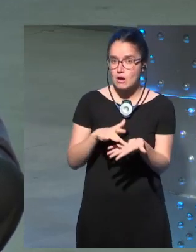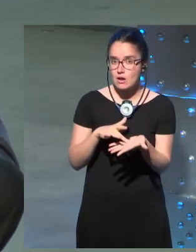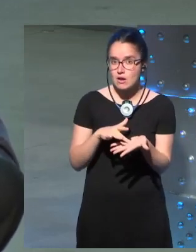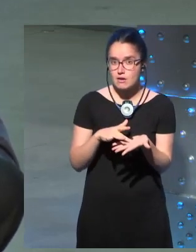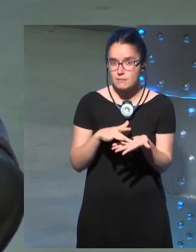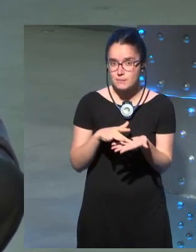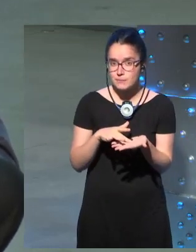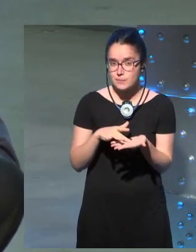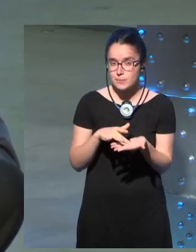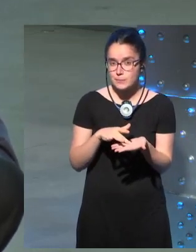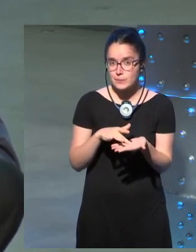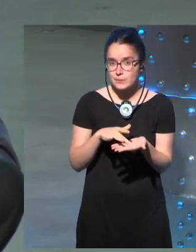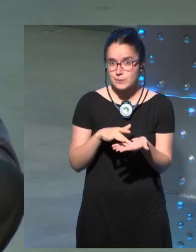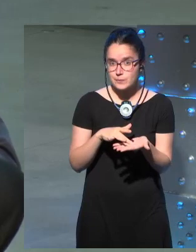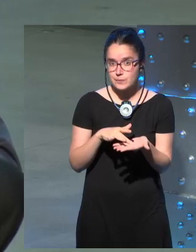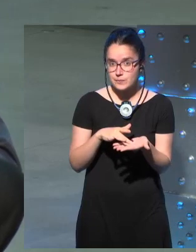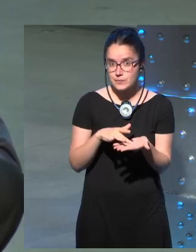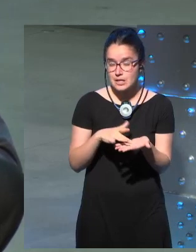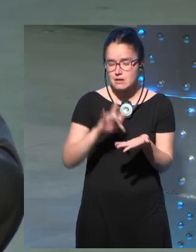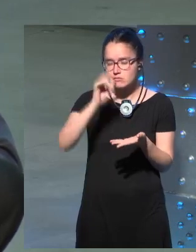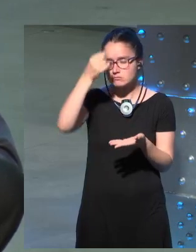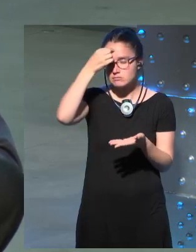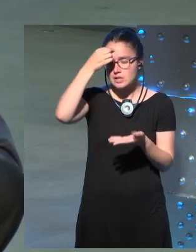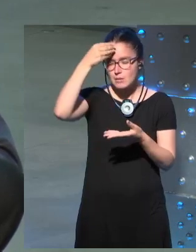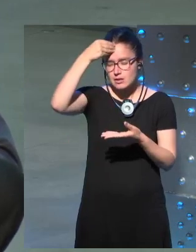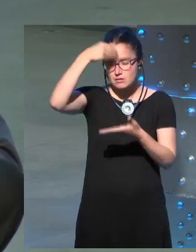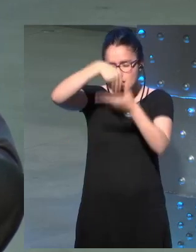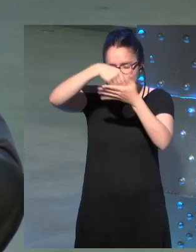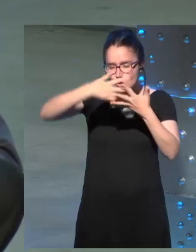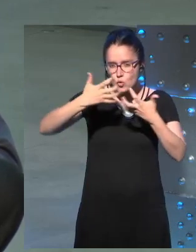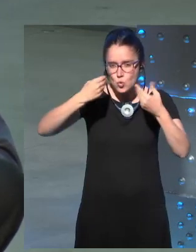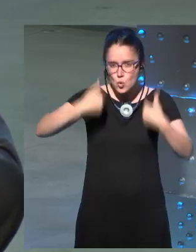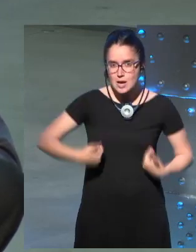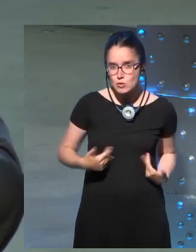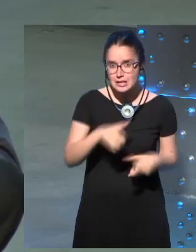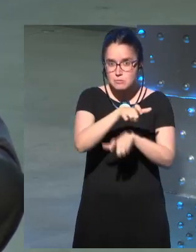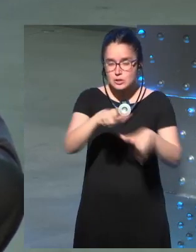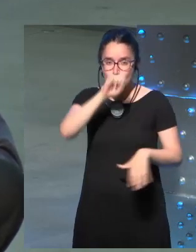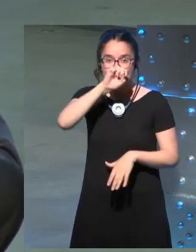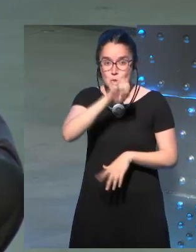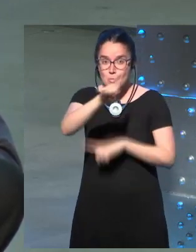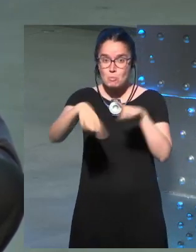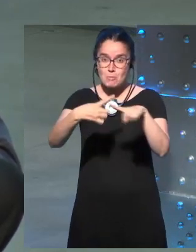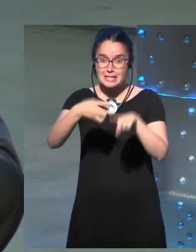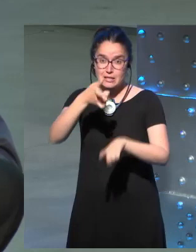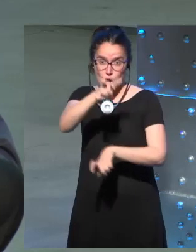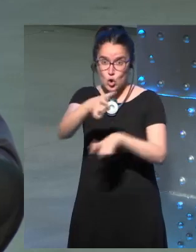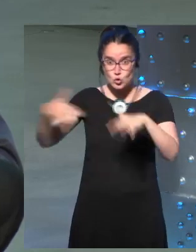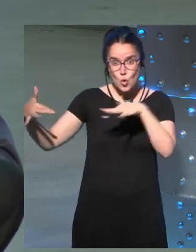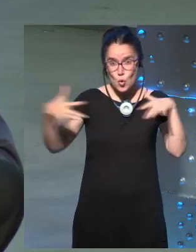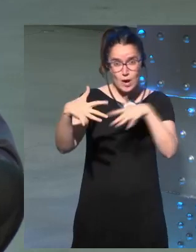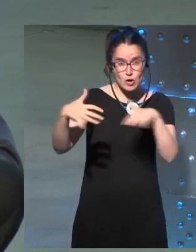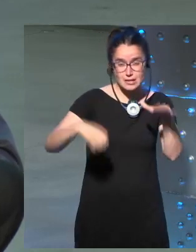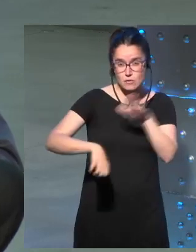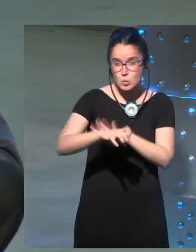in the minds, in the bodies of fans and players when they play and